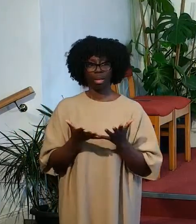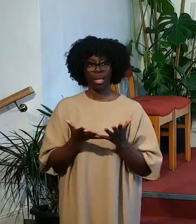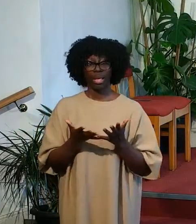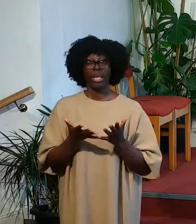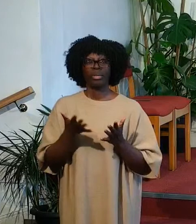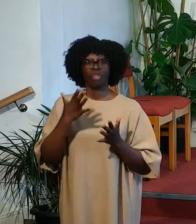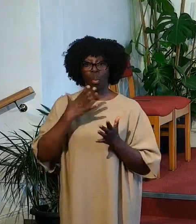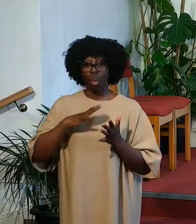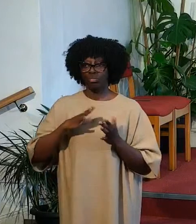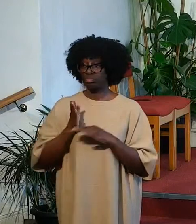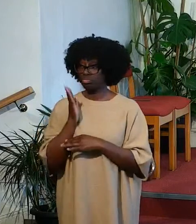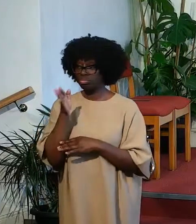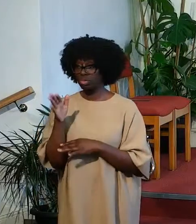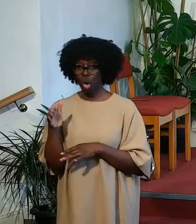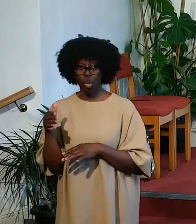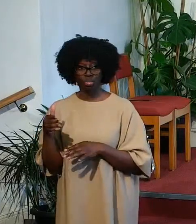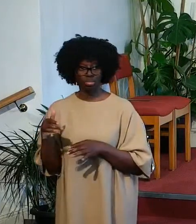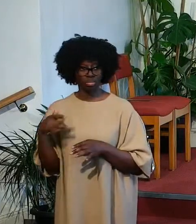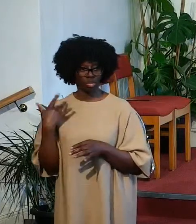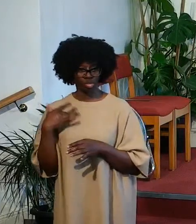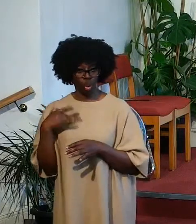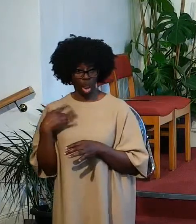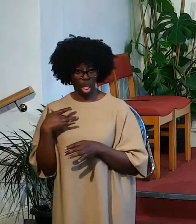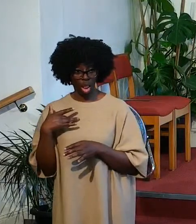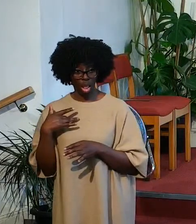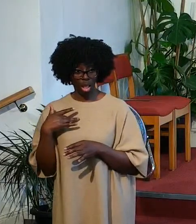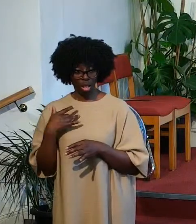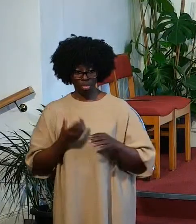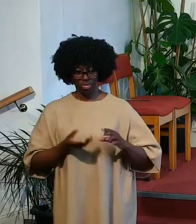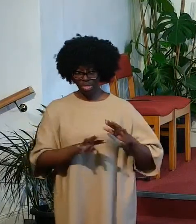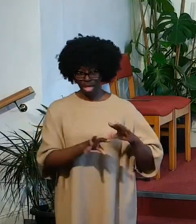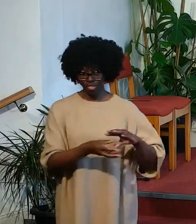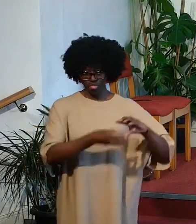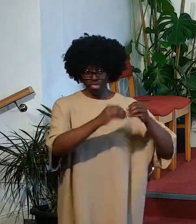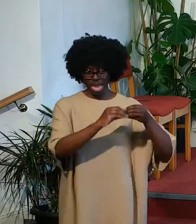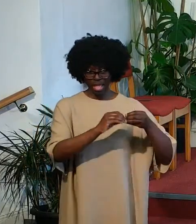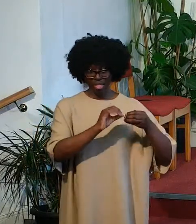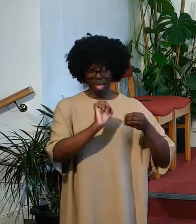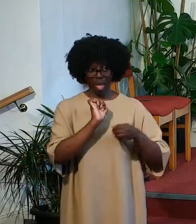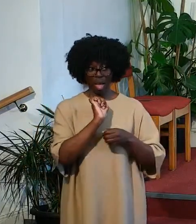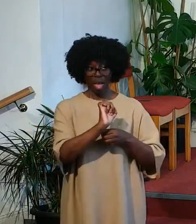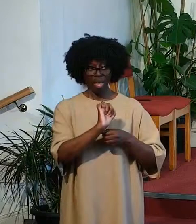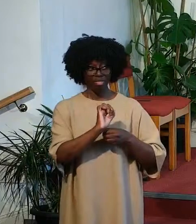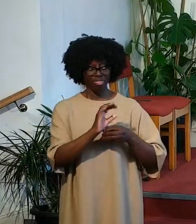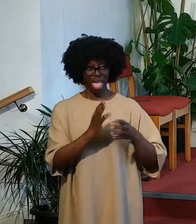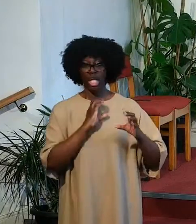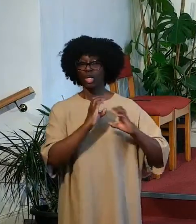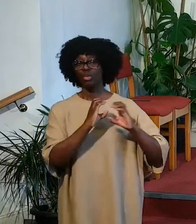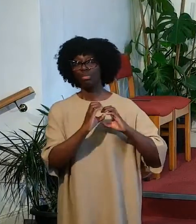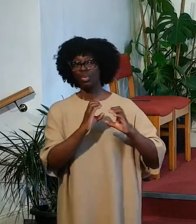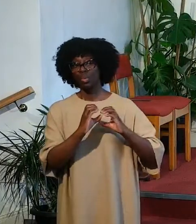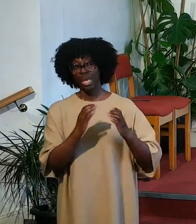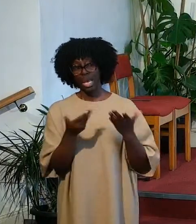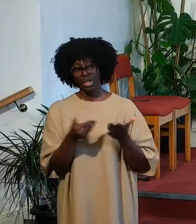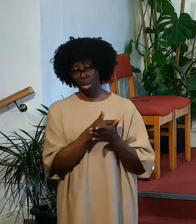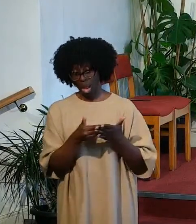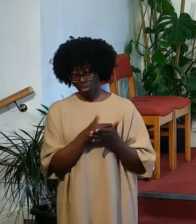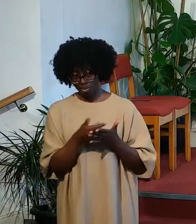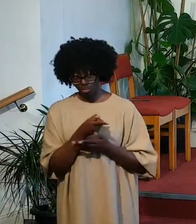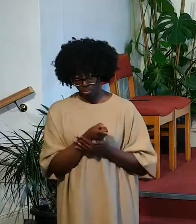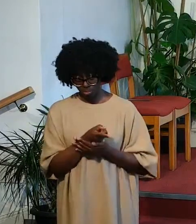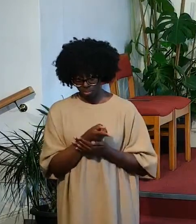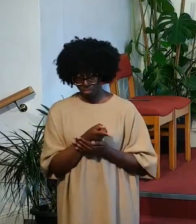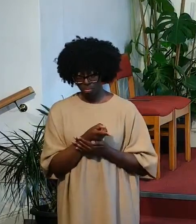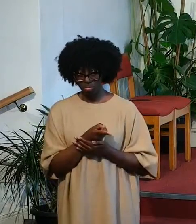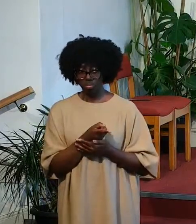letting you know, and you have to learn that. If they're feeling hungry, they will have their own way of letting you know,